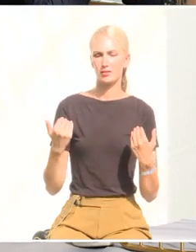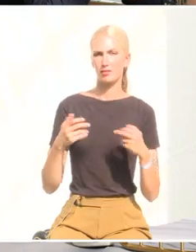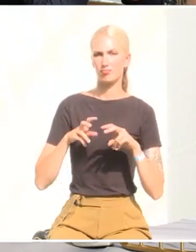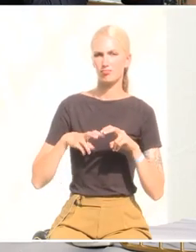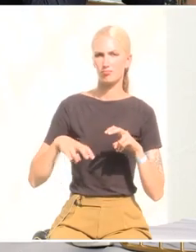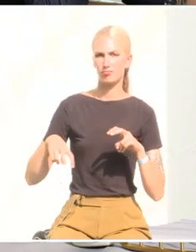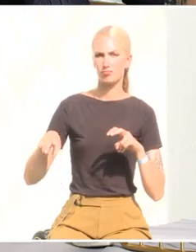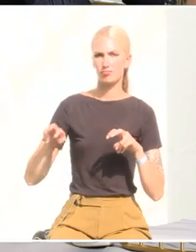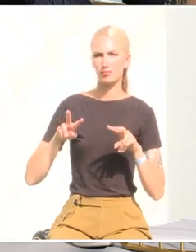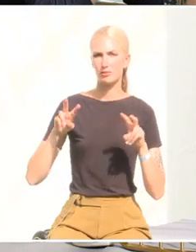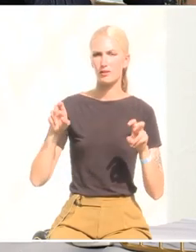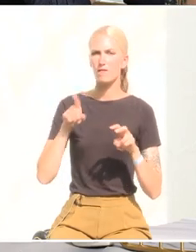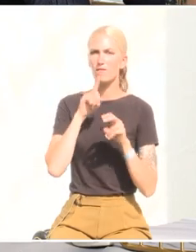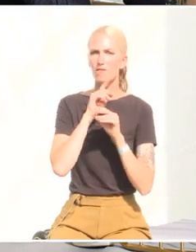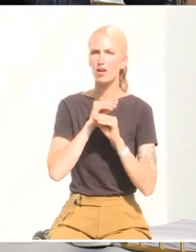on breaking the silence,